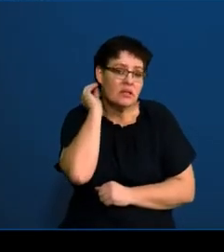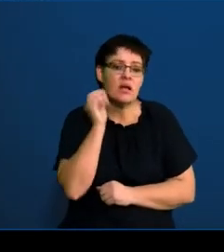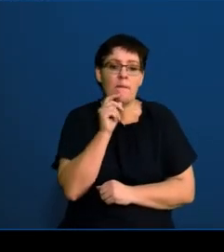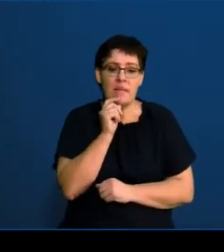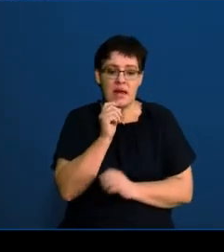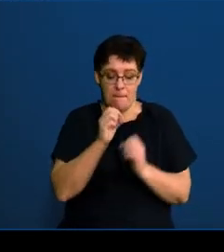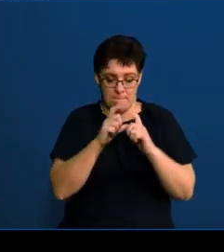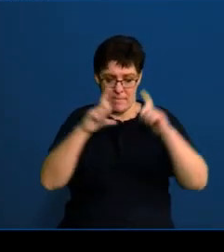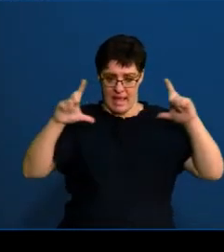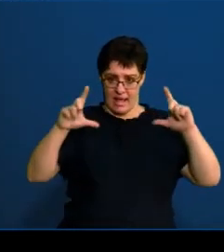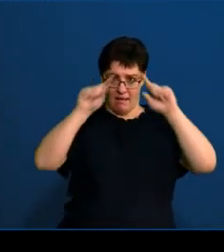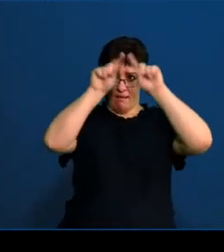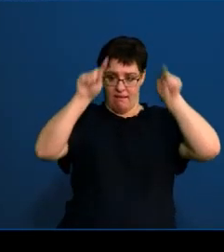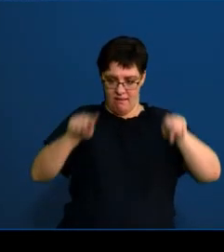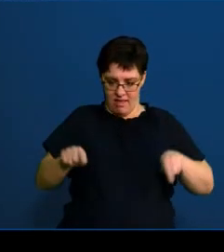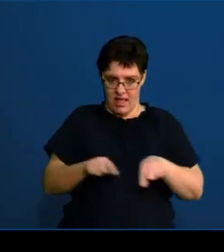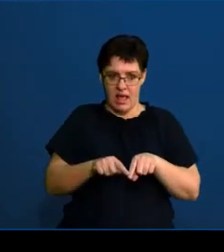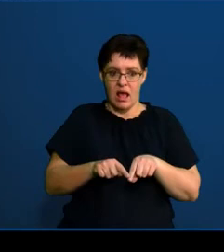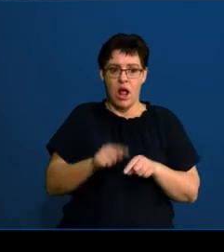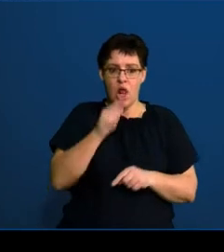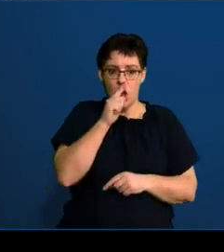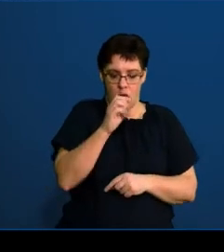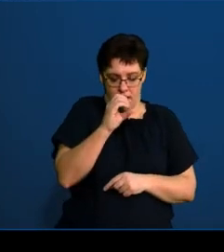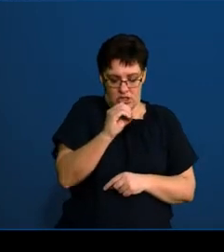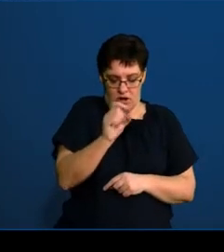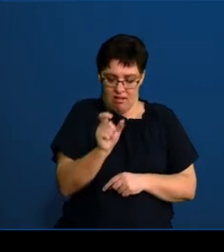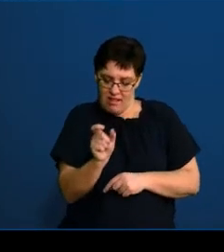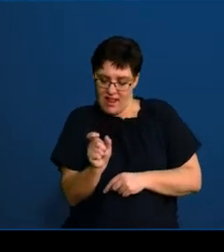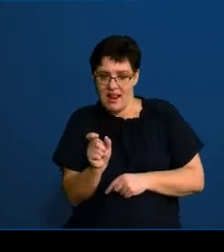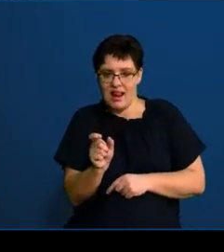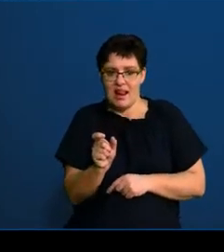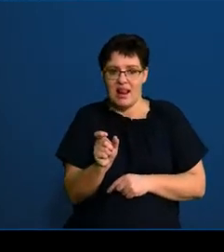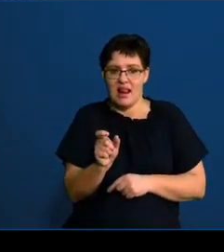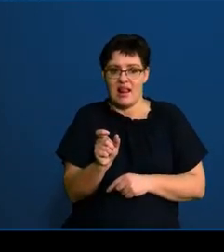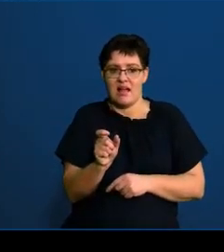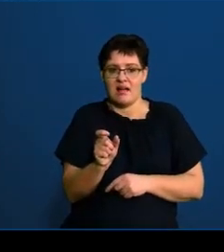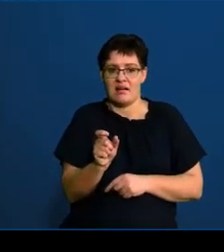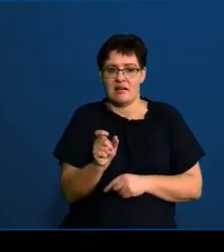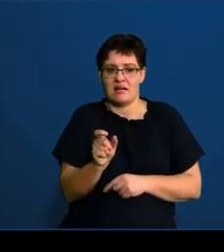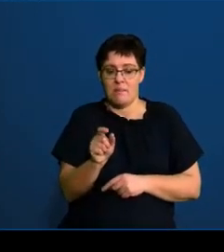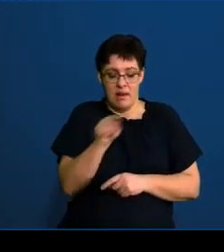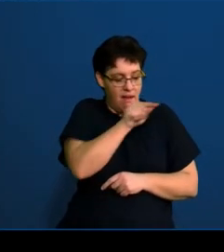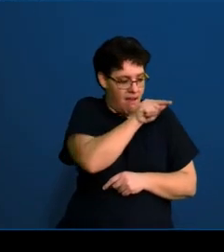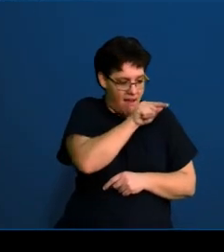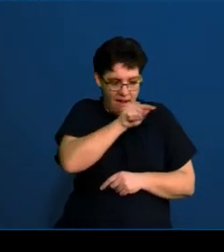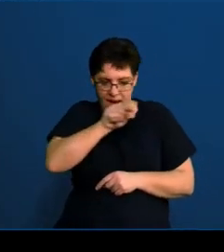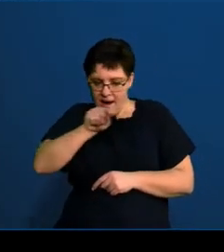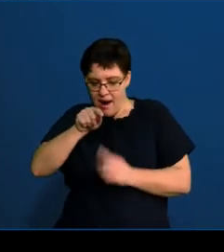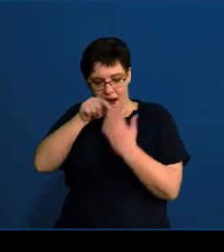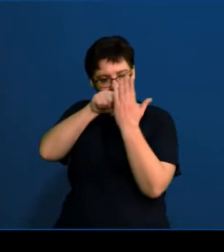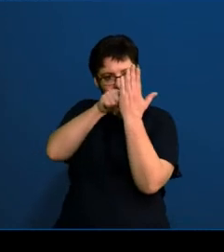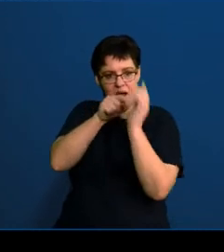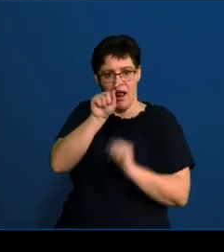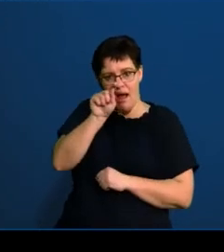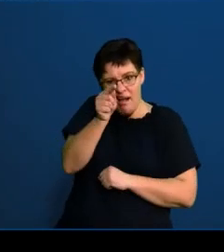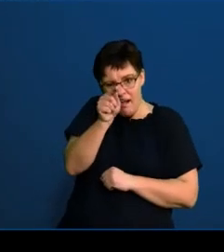it, I'm looking at that part of the circle. I'm actually going to draw that part of the circle. If I draw my circle, I want to know my circles